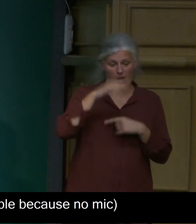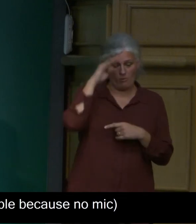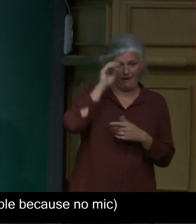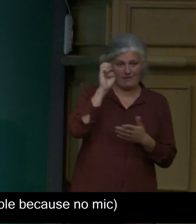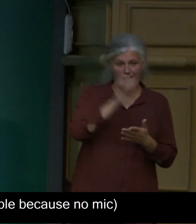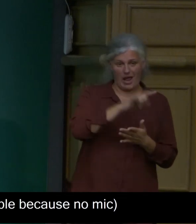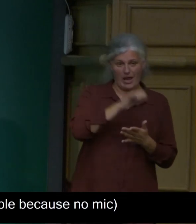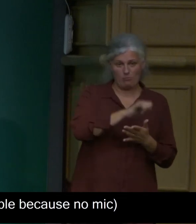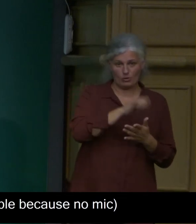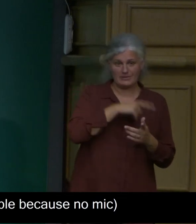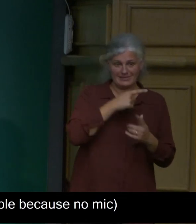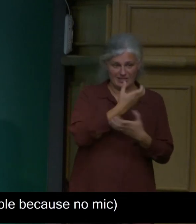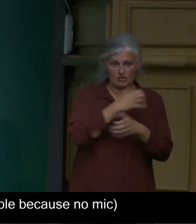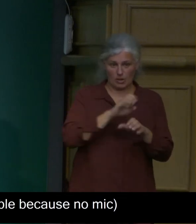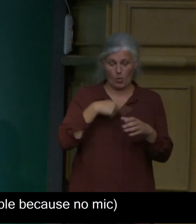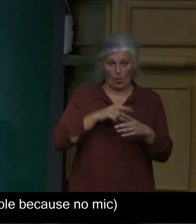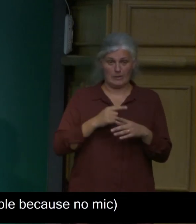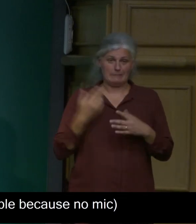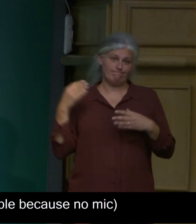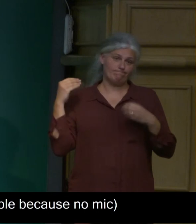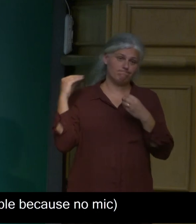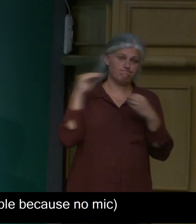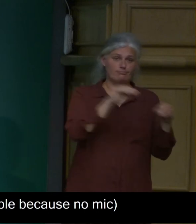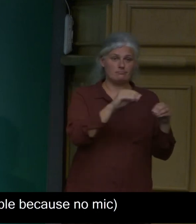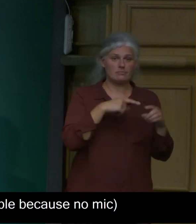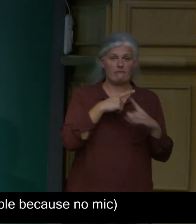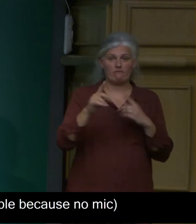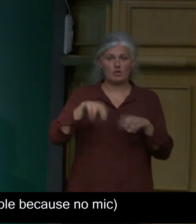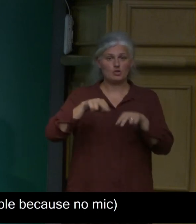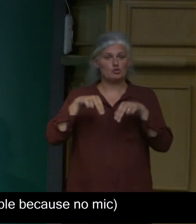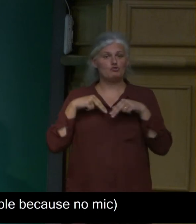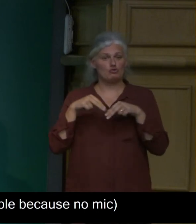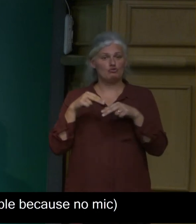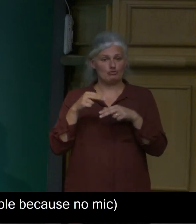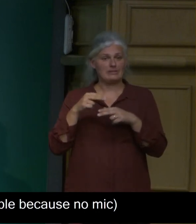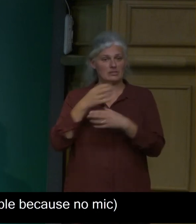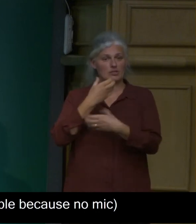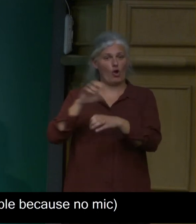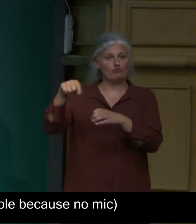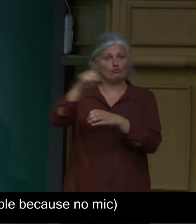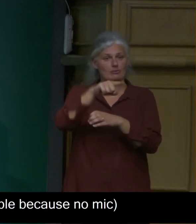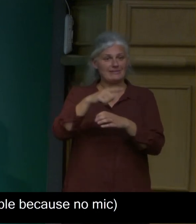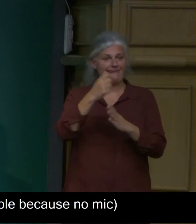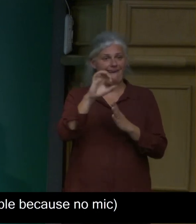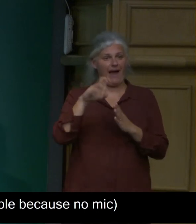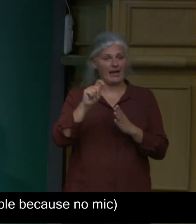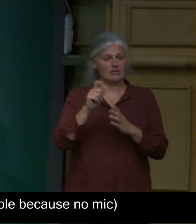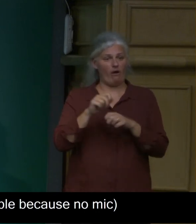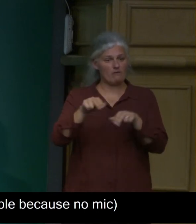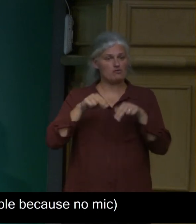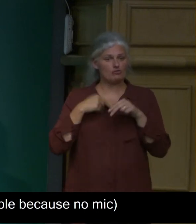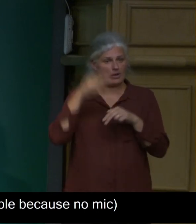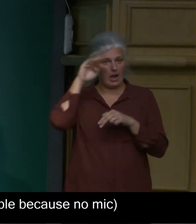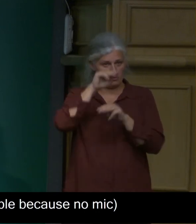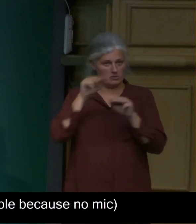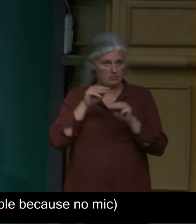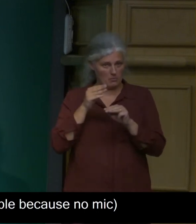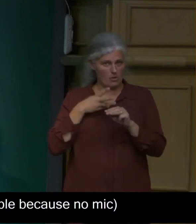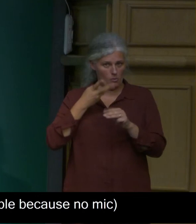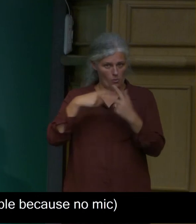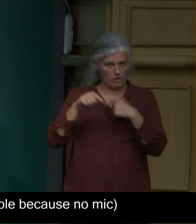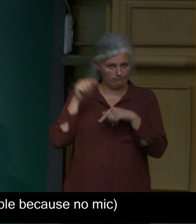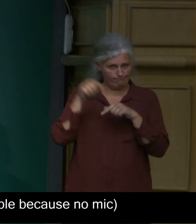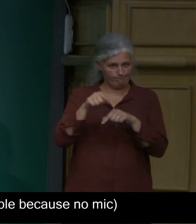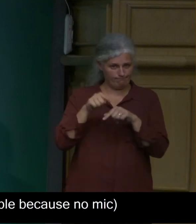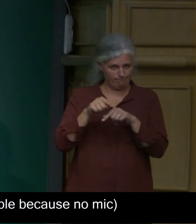this country is being betrayal of being a neutral State we have not practical activity as the University we have